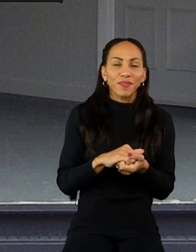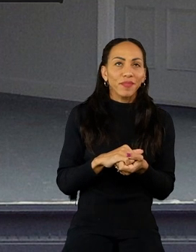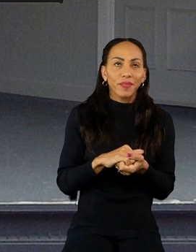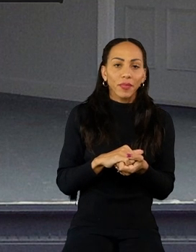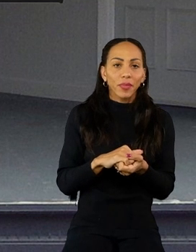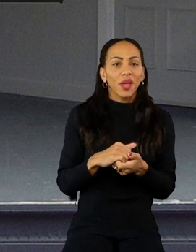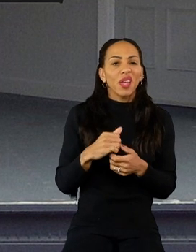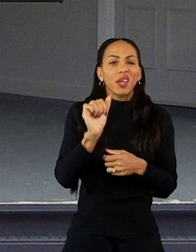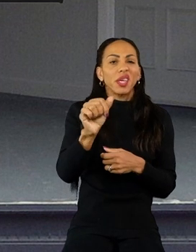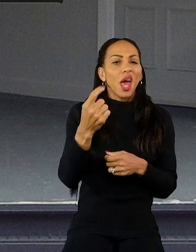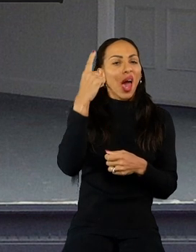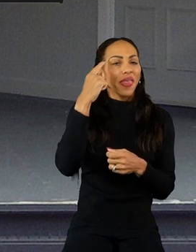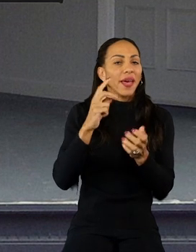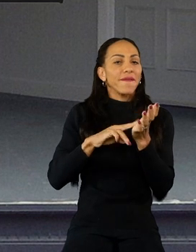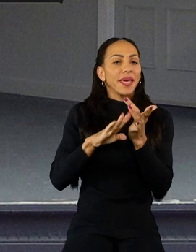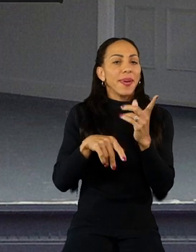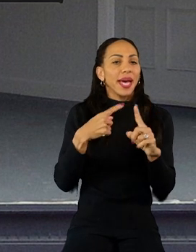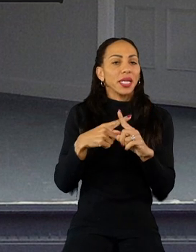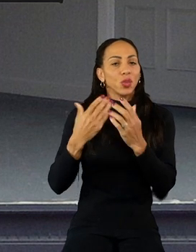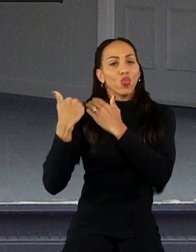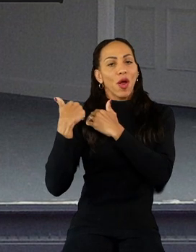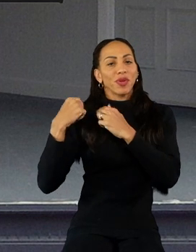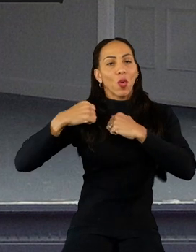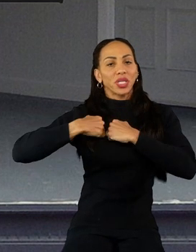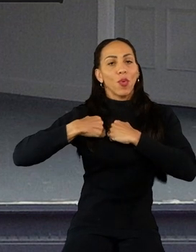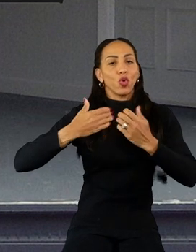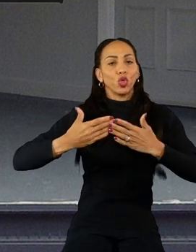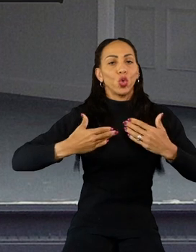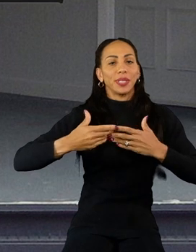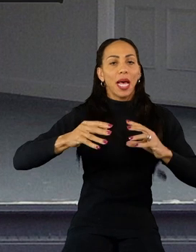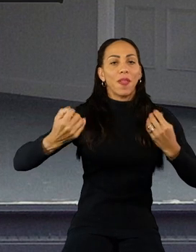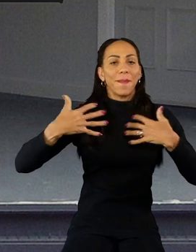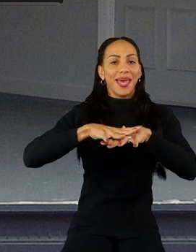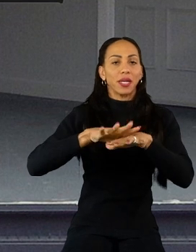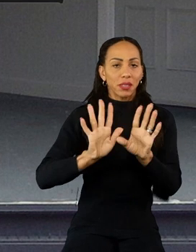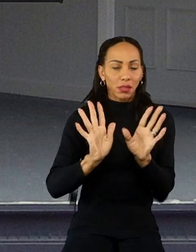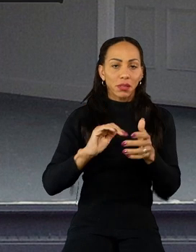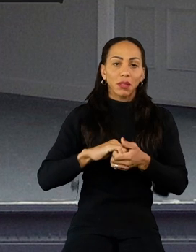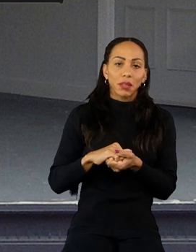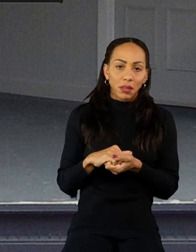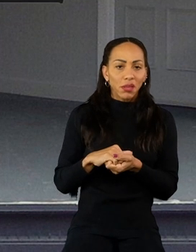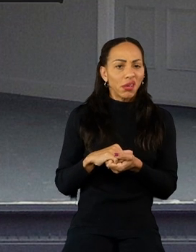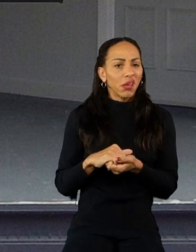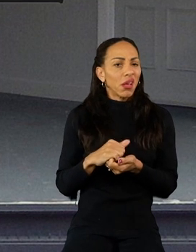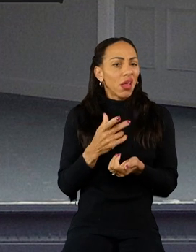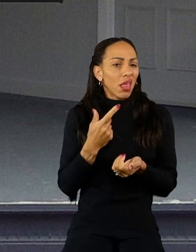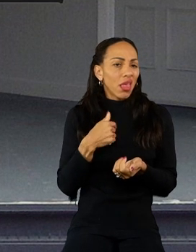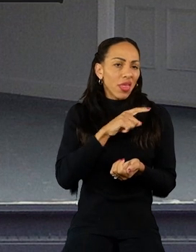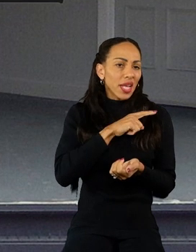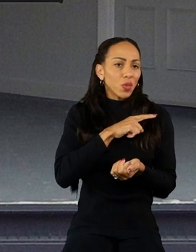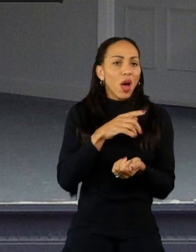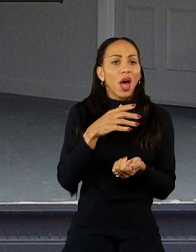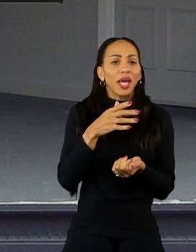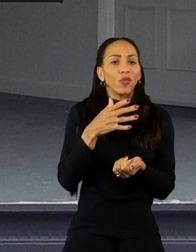is going to reduce who that person is. Yeah, I think we're going to have to do the vMix part. Yeah, I think so, and I think in a way, if we're, that's what I mean